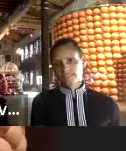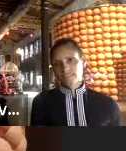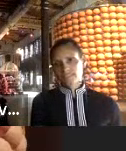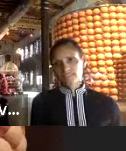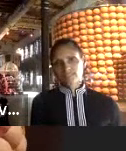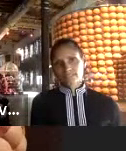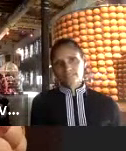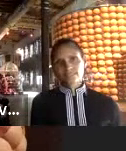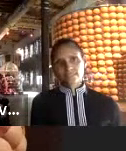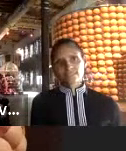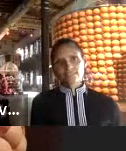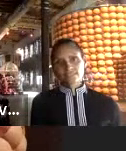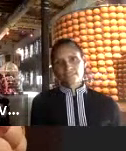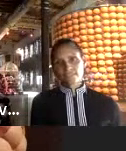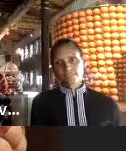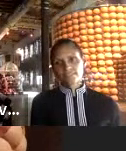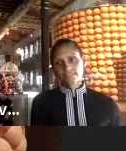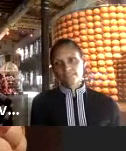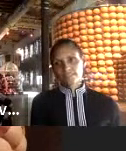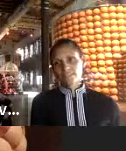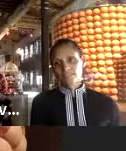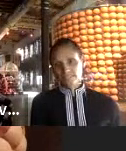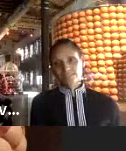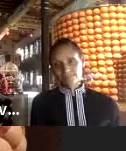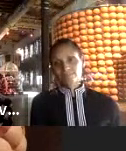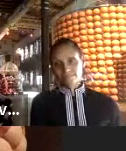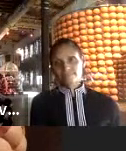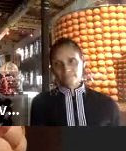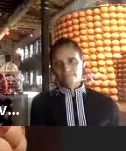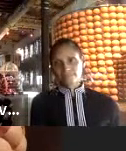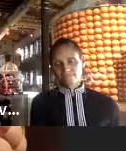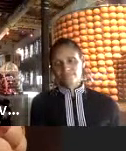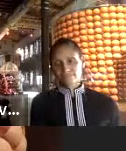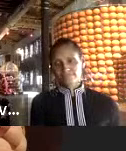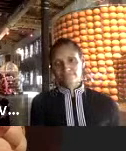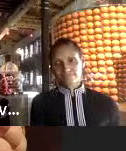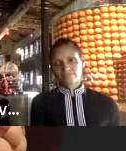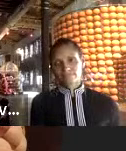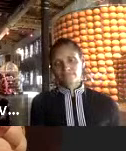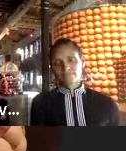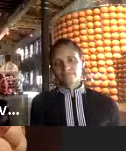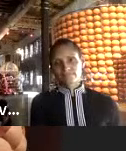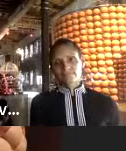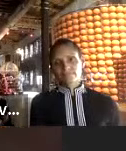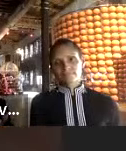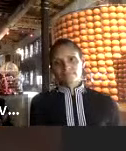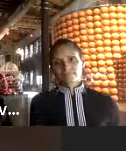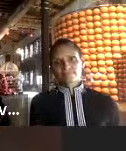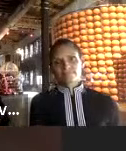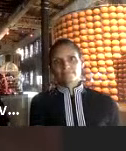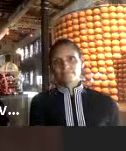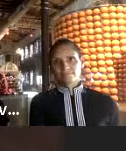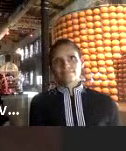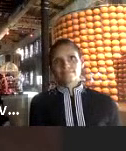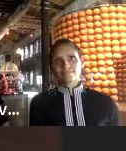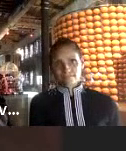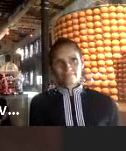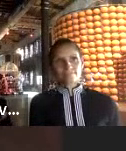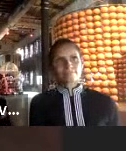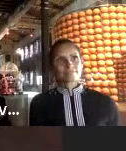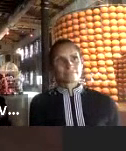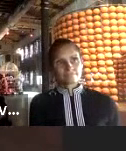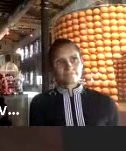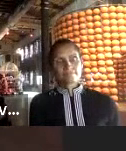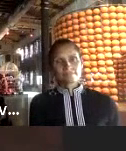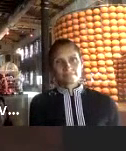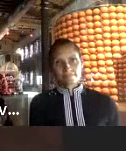when I get to that moment, right? When is that moment? The moment's now, right? You don't have to wait until you have a certain amount of, you know,